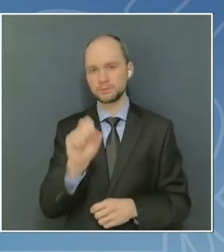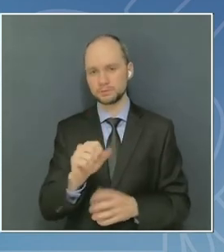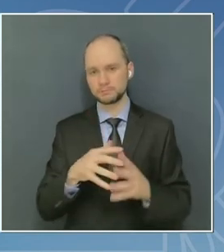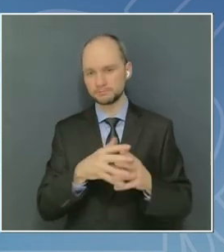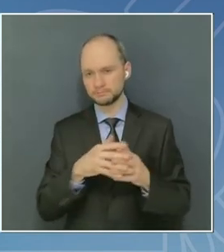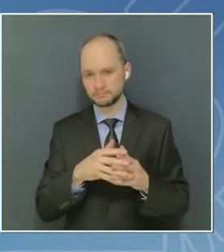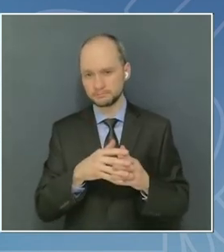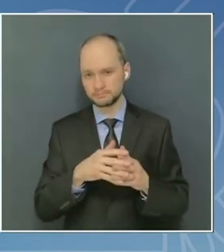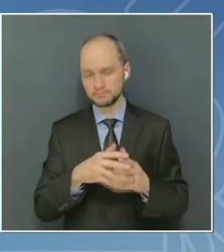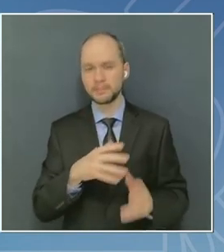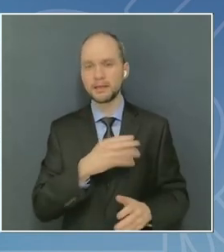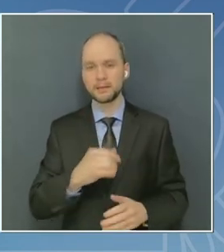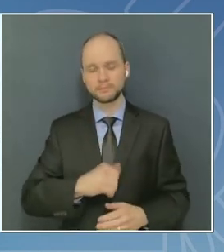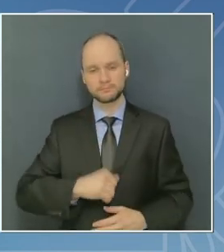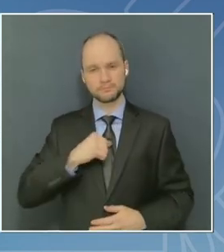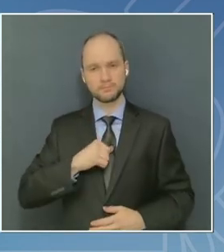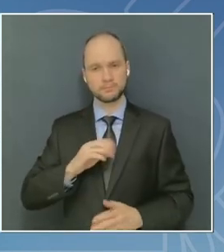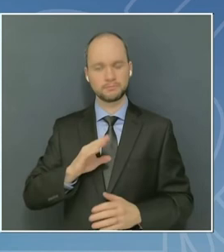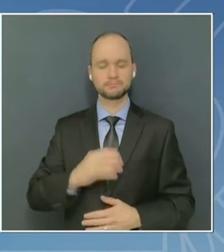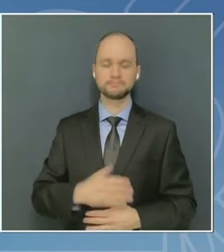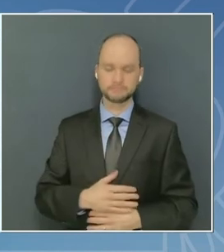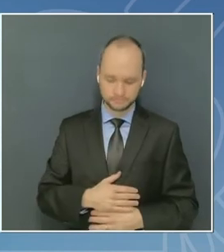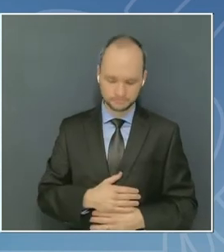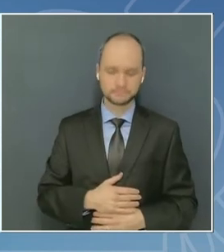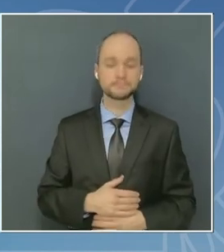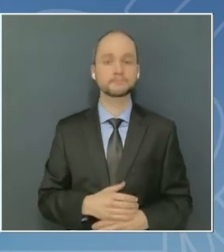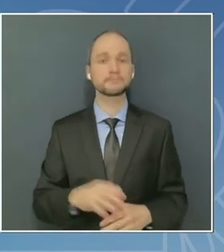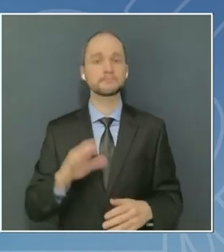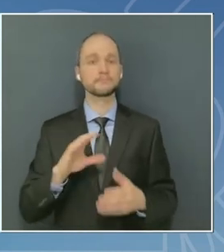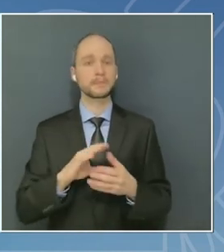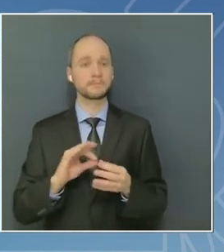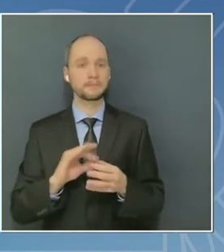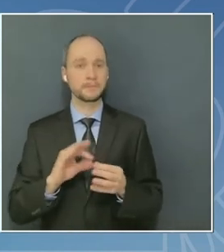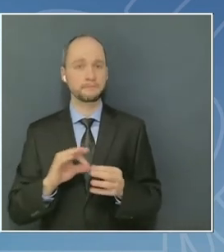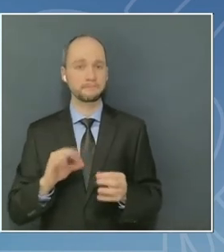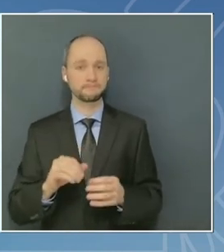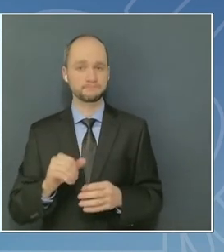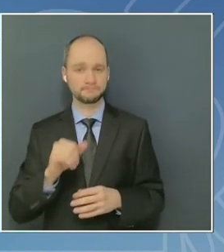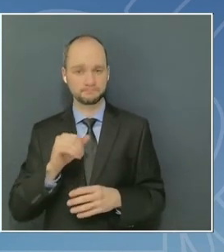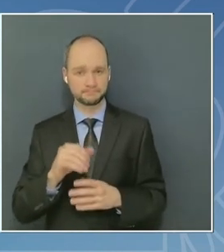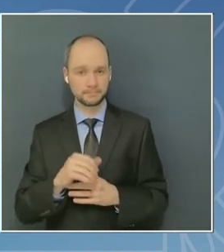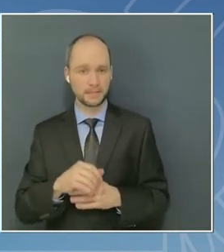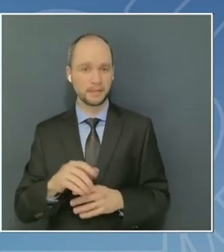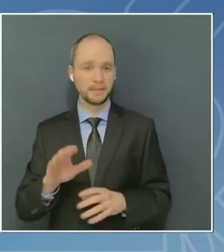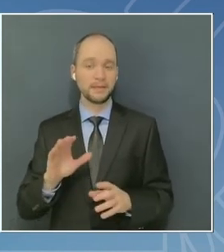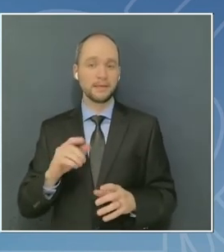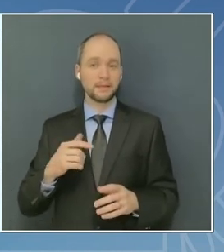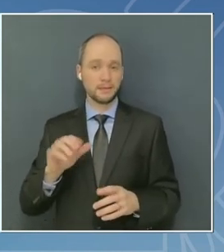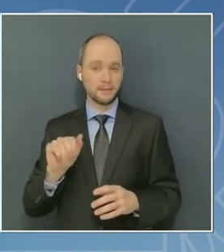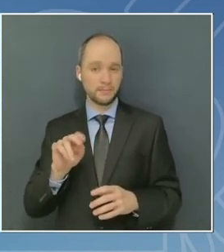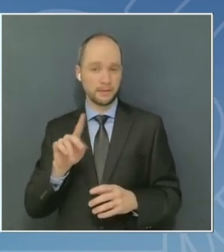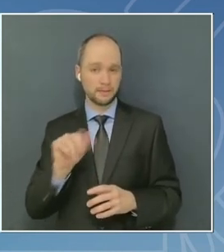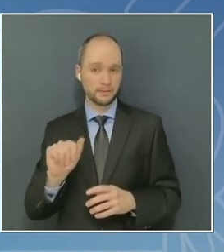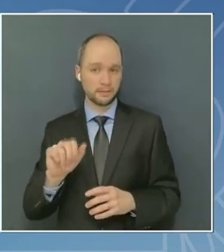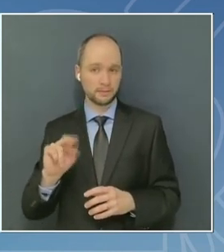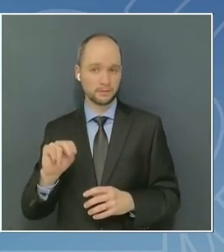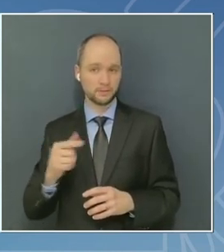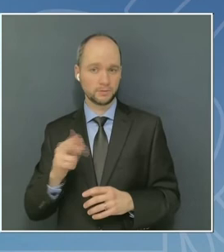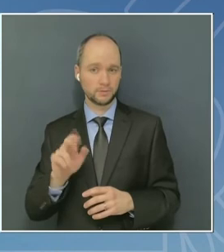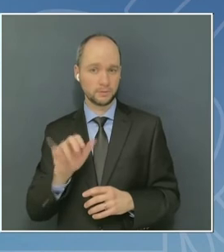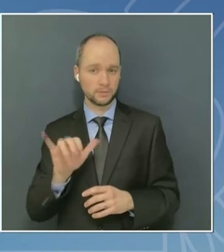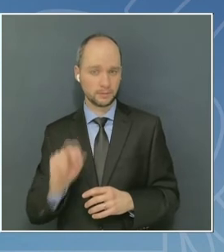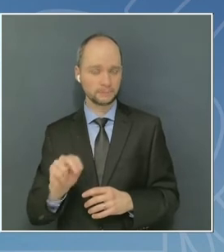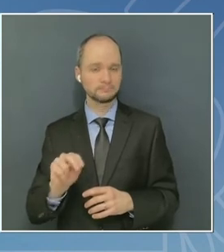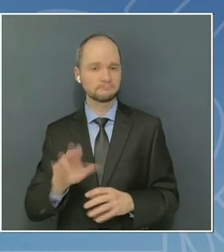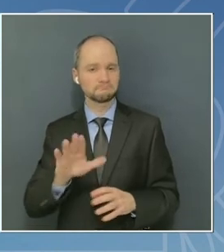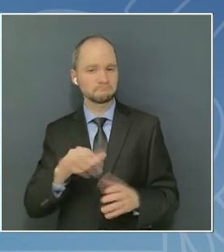Yeah, I'm also happy to add on to here. I used to serve in the State Department, and I know